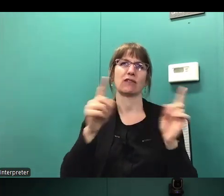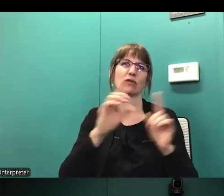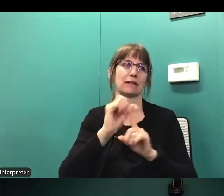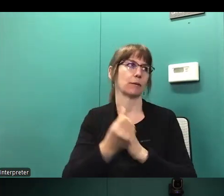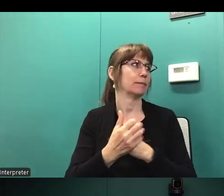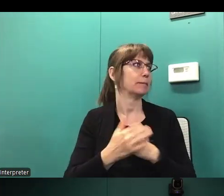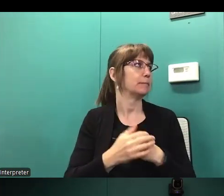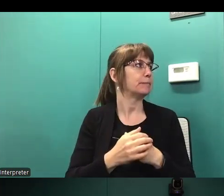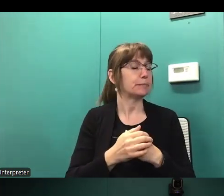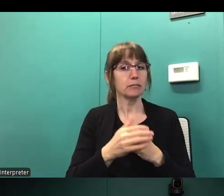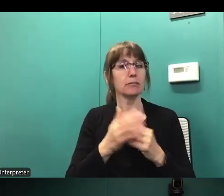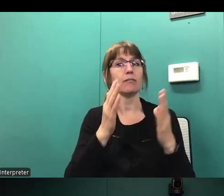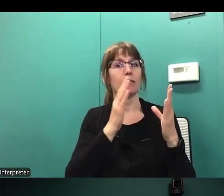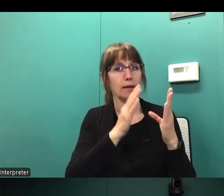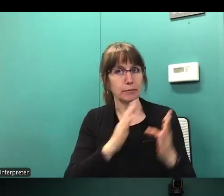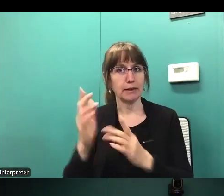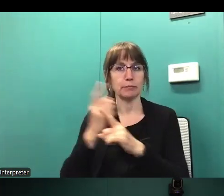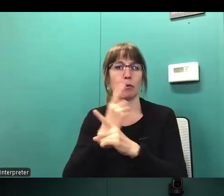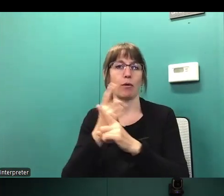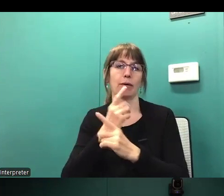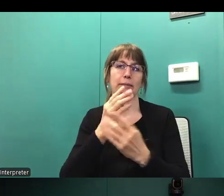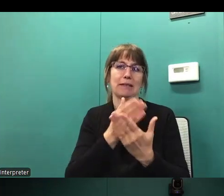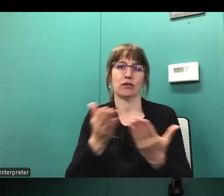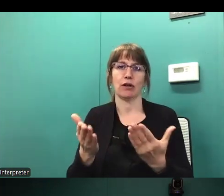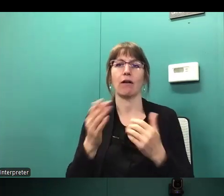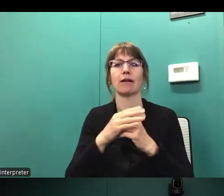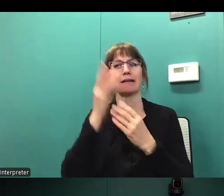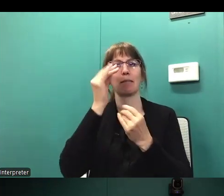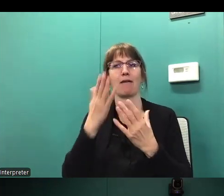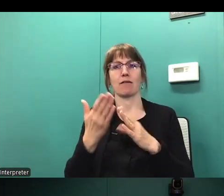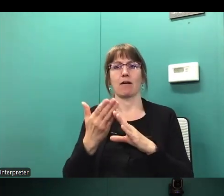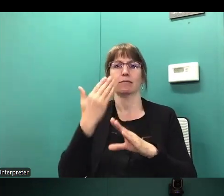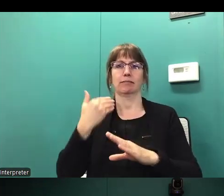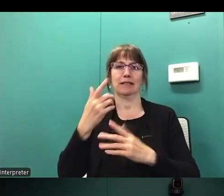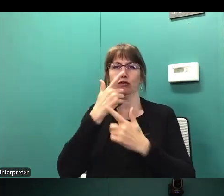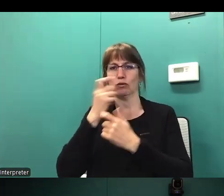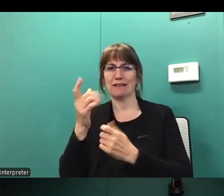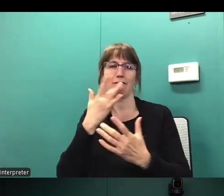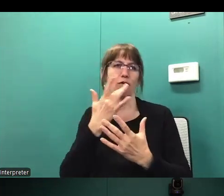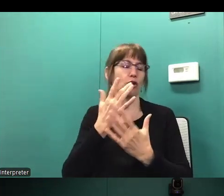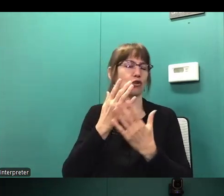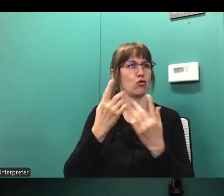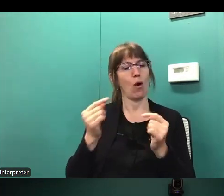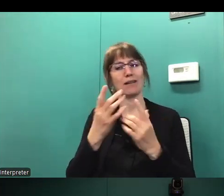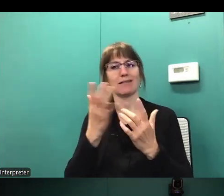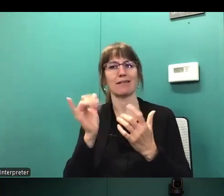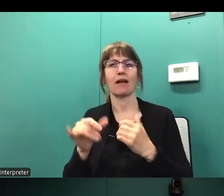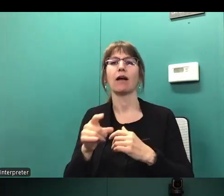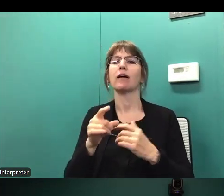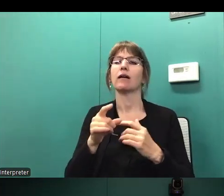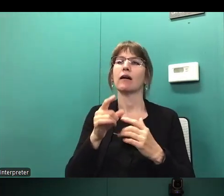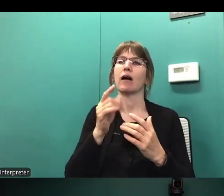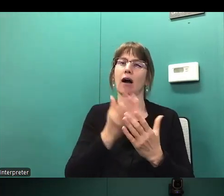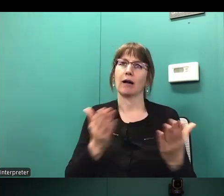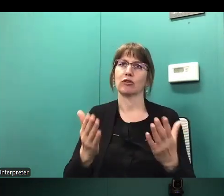So plan appropriate materials, prior knowledge of the child's interests, like we kind of talked about their favorite toys, all those kinds of things. Using